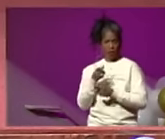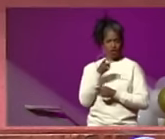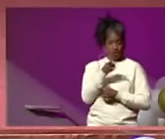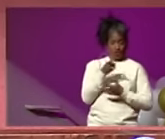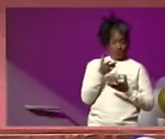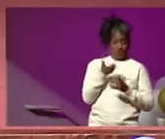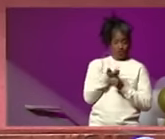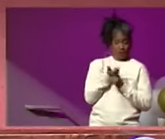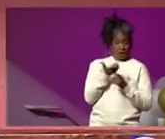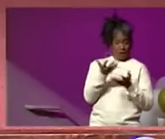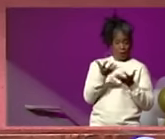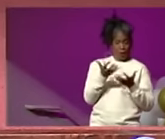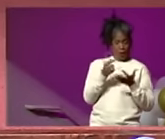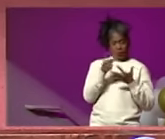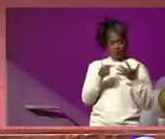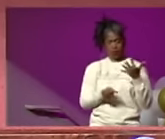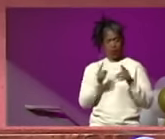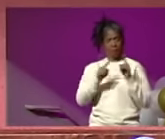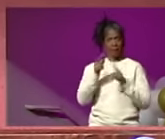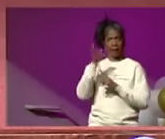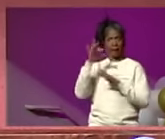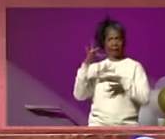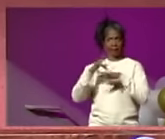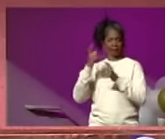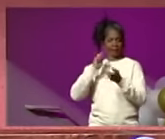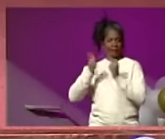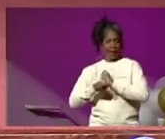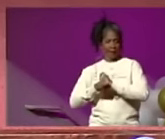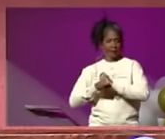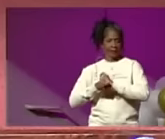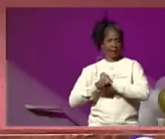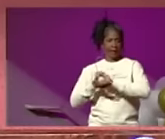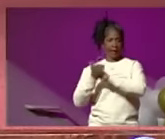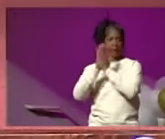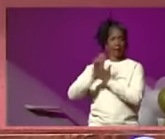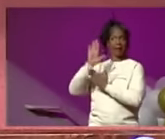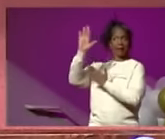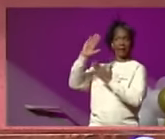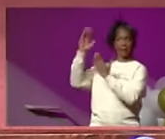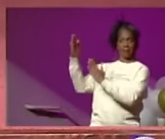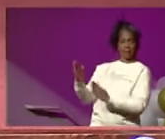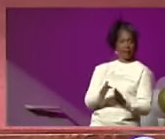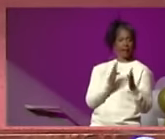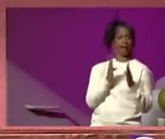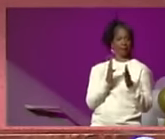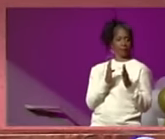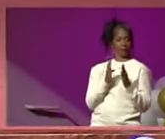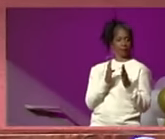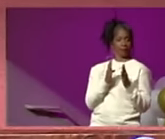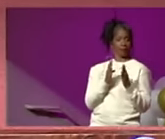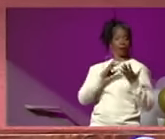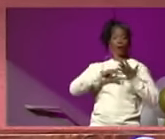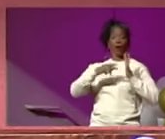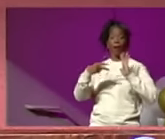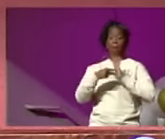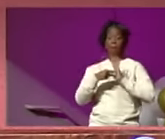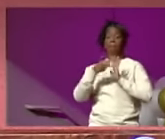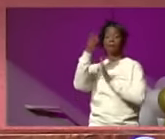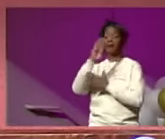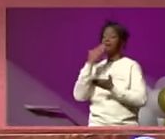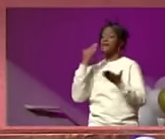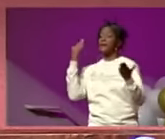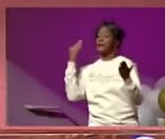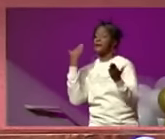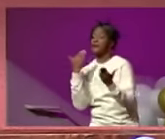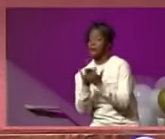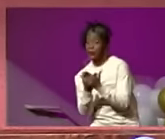Watch this, to push you into God's plan. God is so good that what disrupts what you've